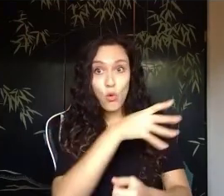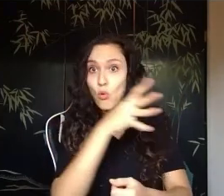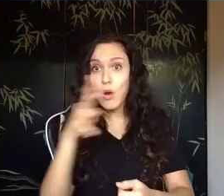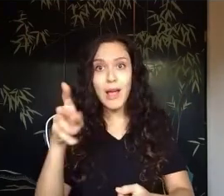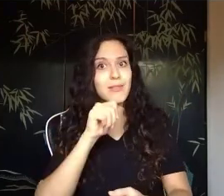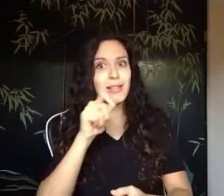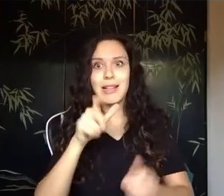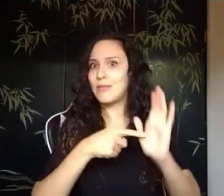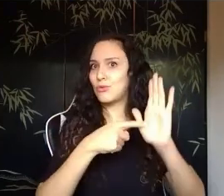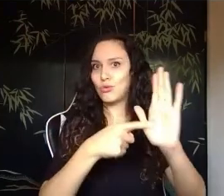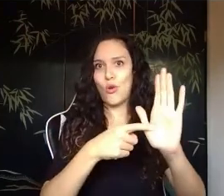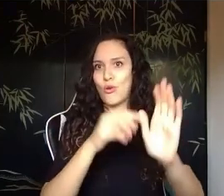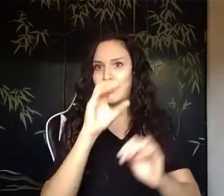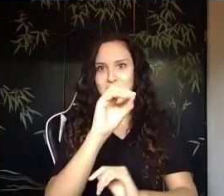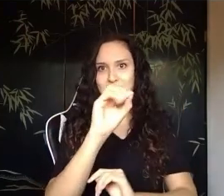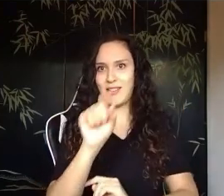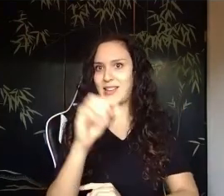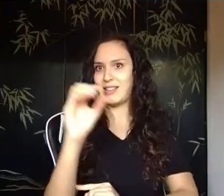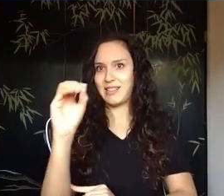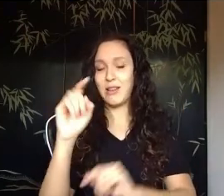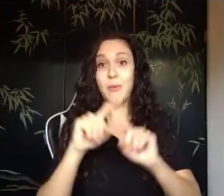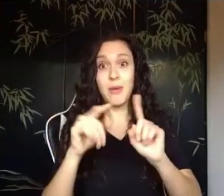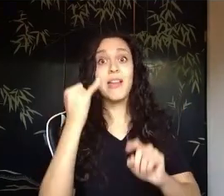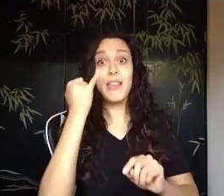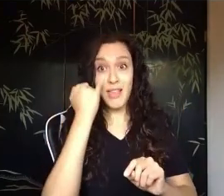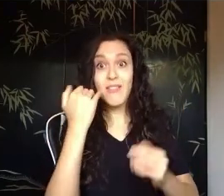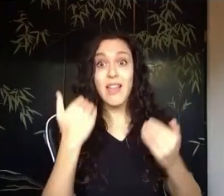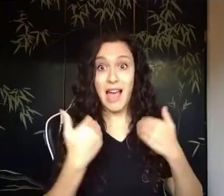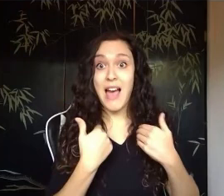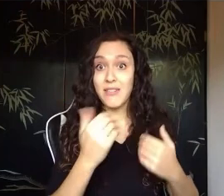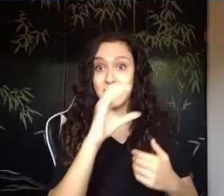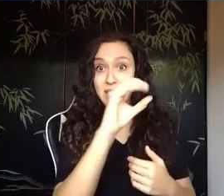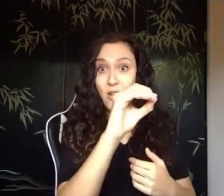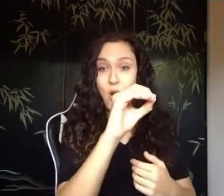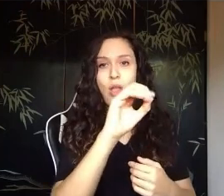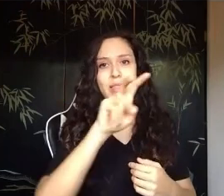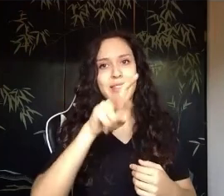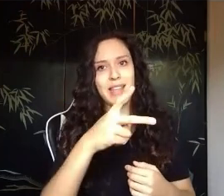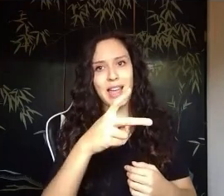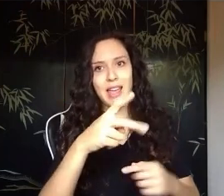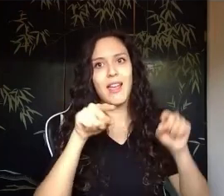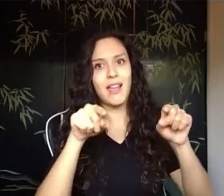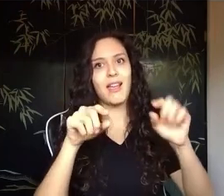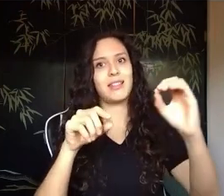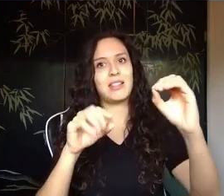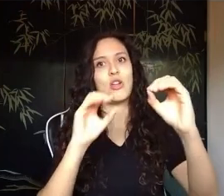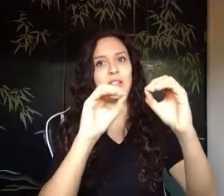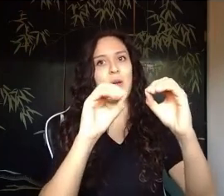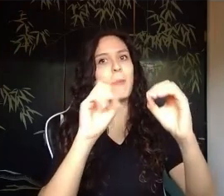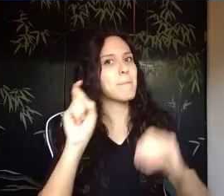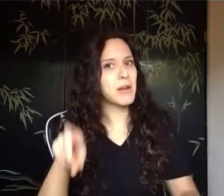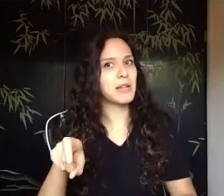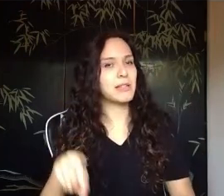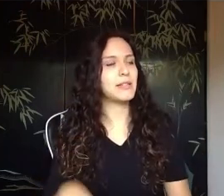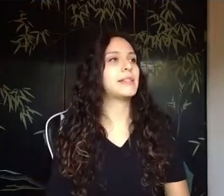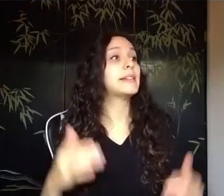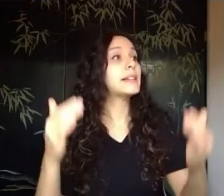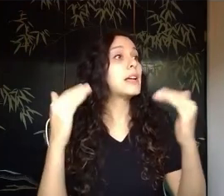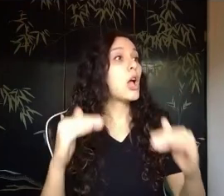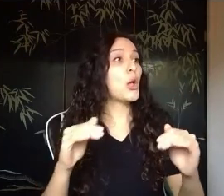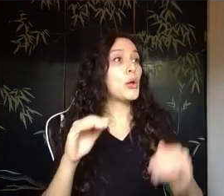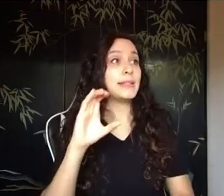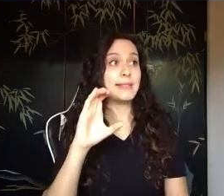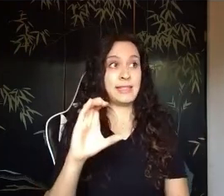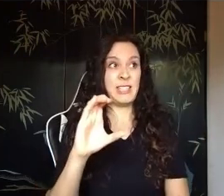the graph does not have to show the zeros, but if it does, make sure that they're both 0. All right, let's do y over x. That's 3